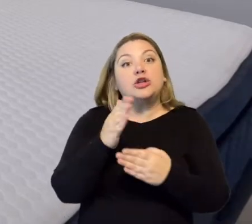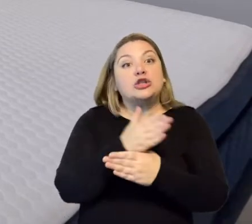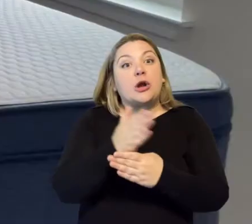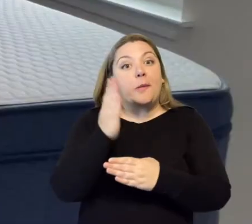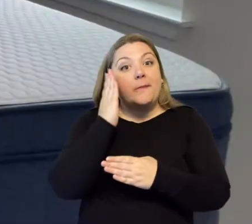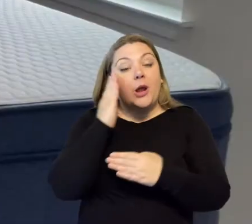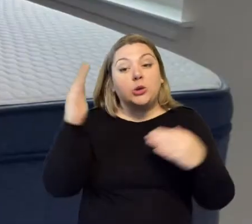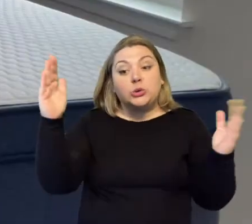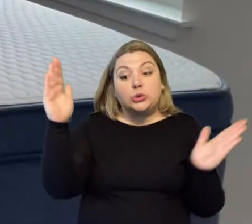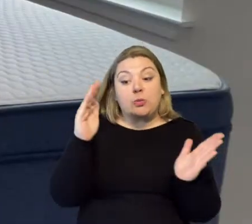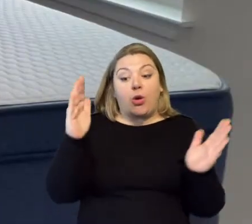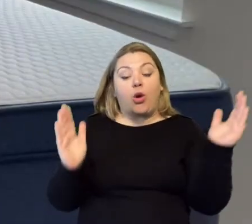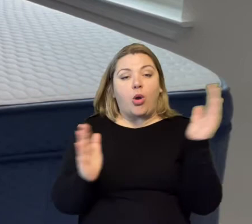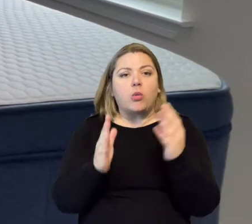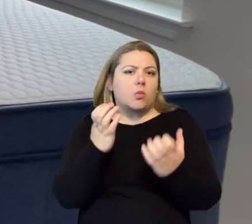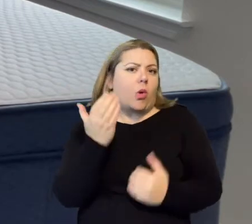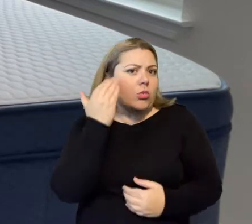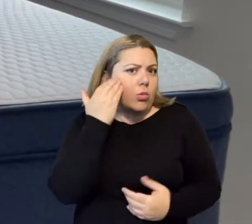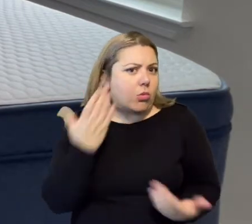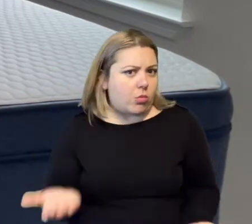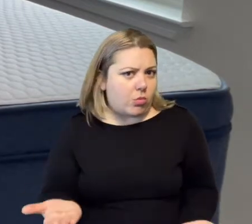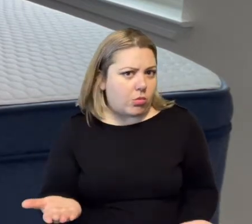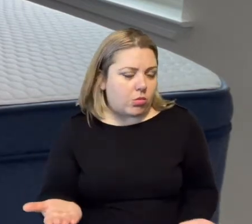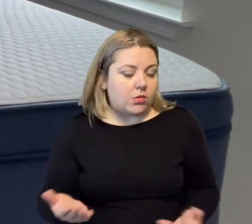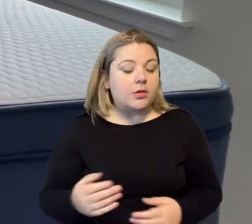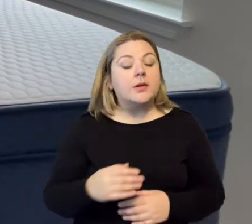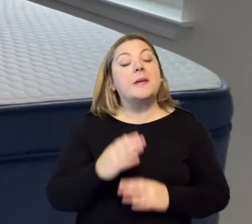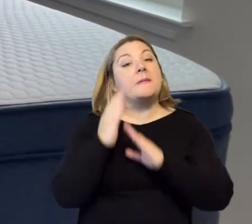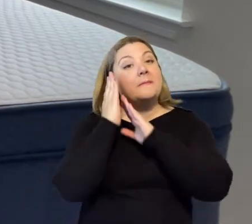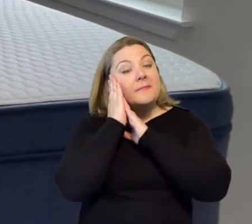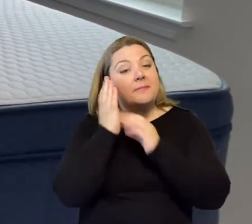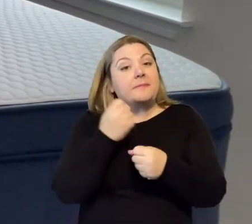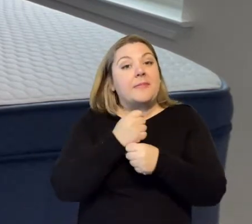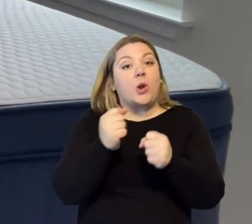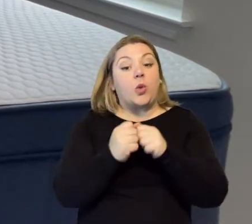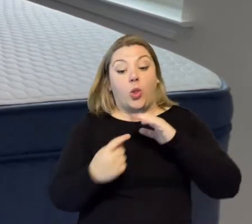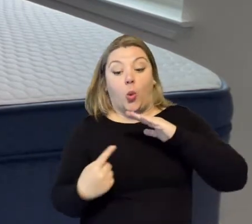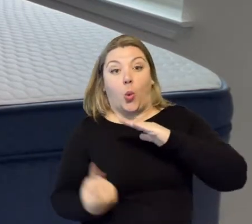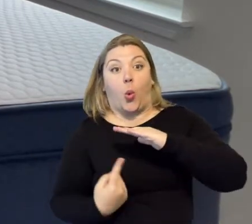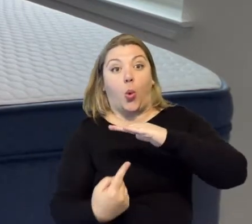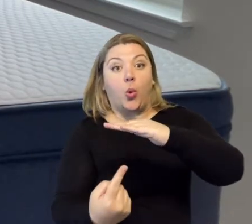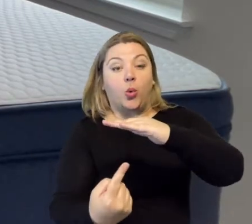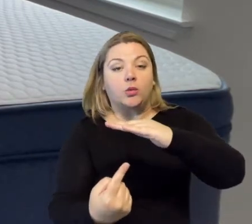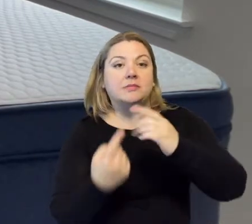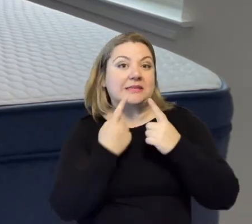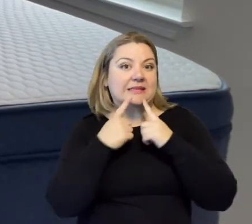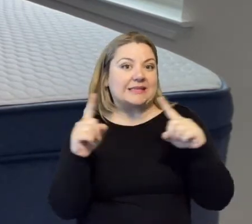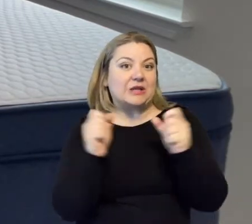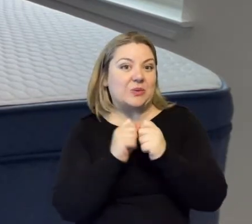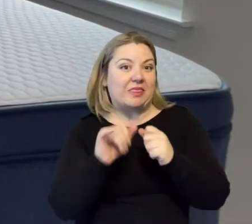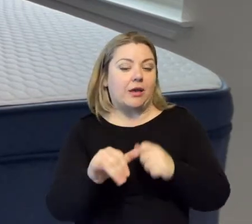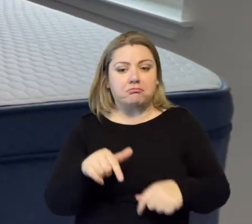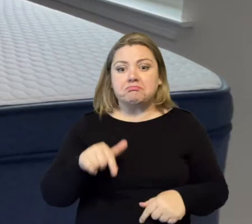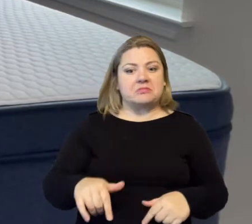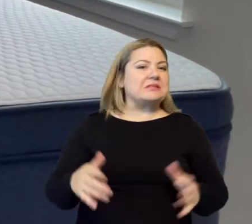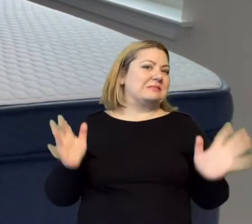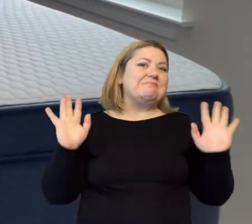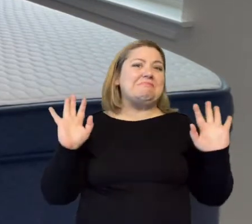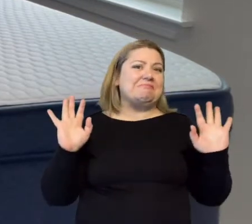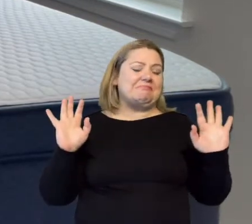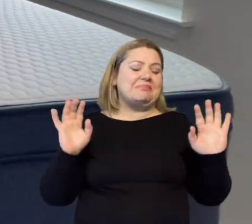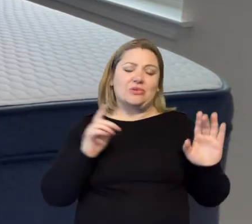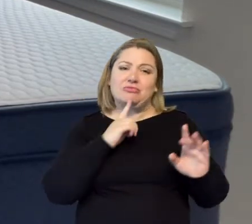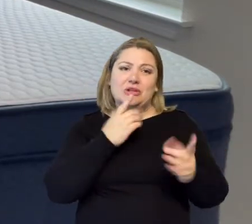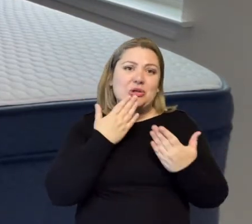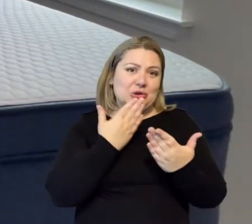Typically, mattresses with coils do pretty good in this category, and this is actually no exception. So it's actually did really